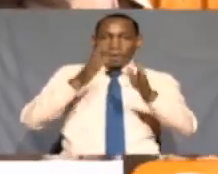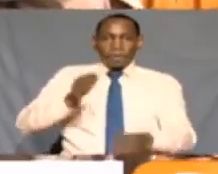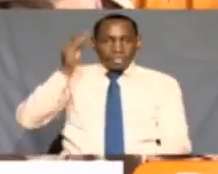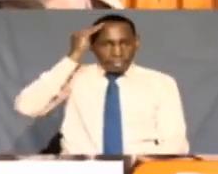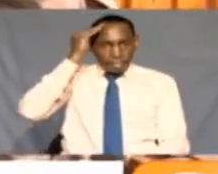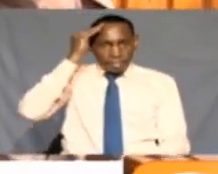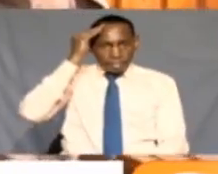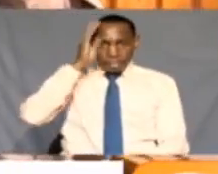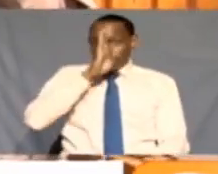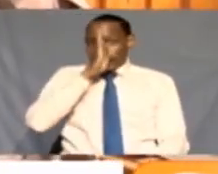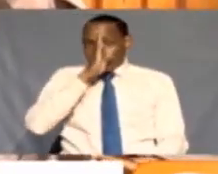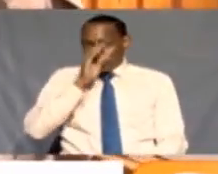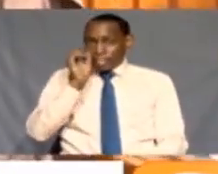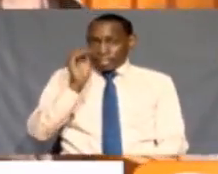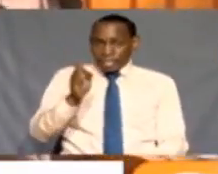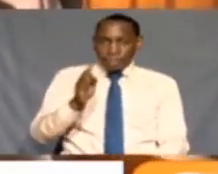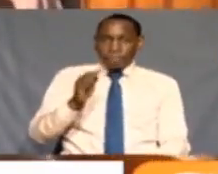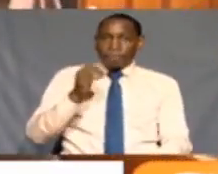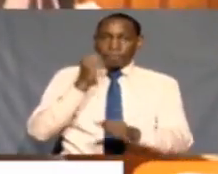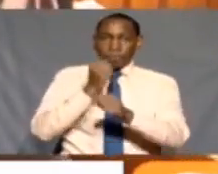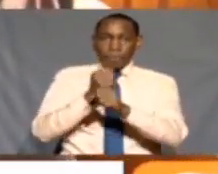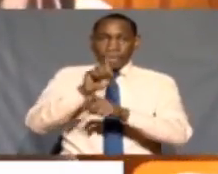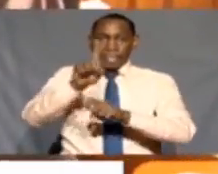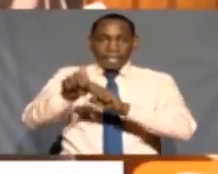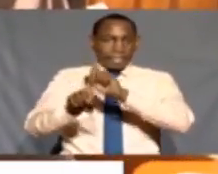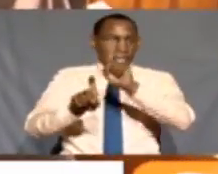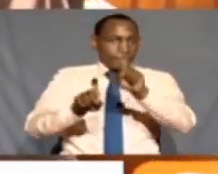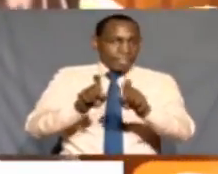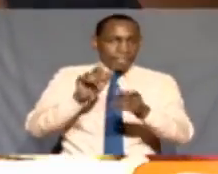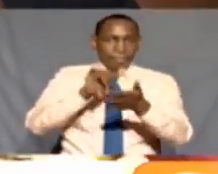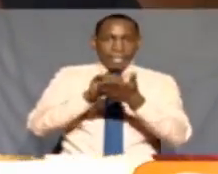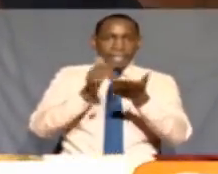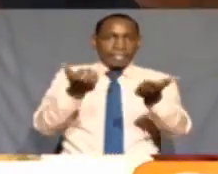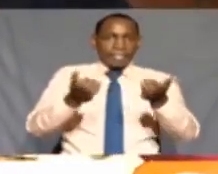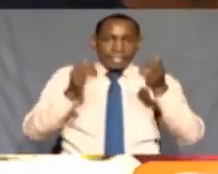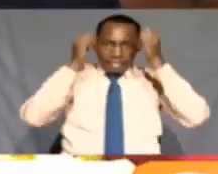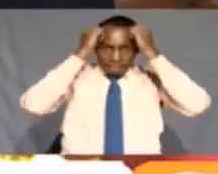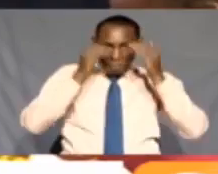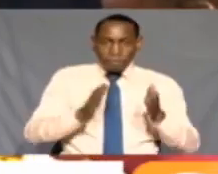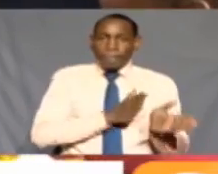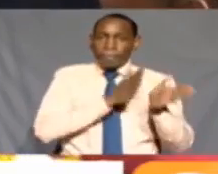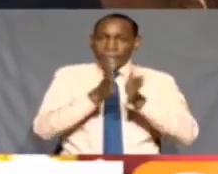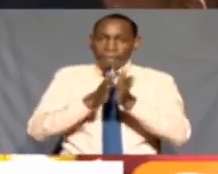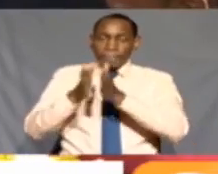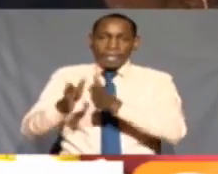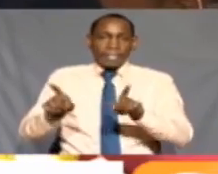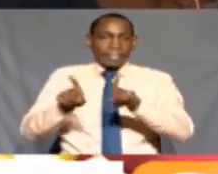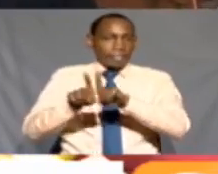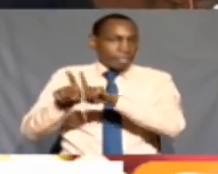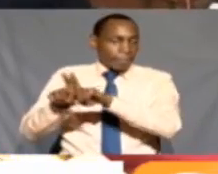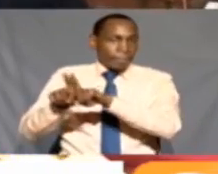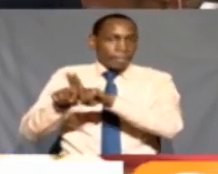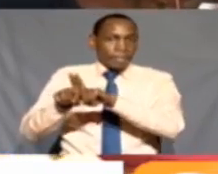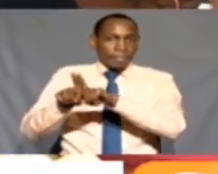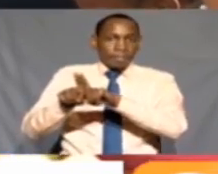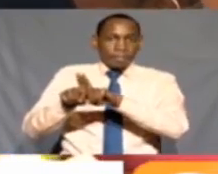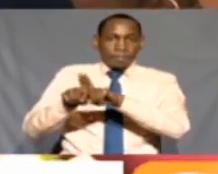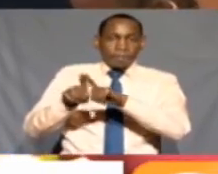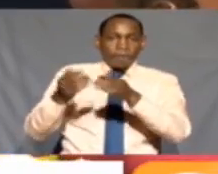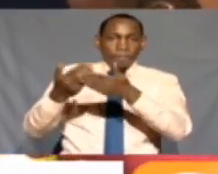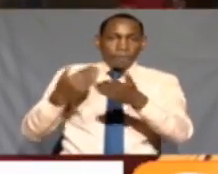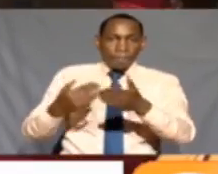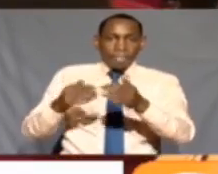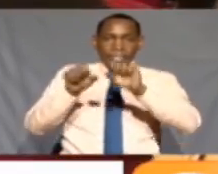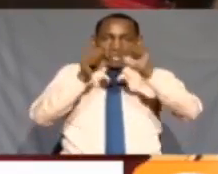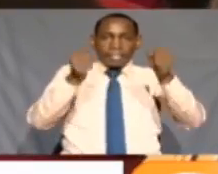na tashwishi kuhusu iwapo shughuli hiyo ni mtihani unaohitaji wanafunzi kujiandaa kama ilivyo katika mfumo ule wa